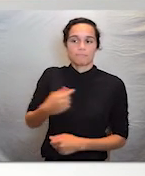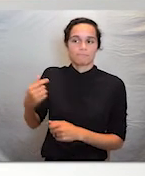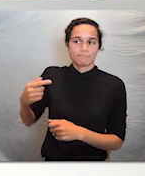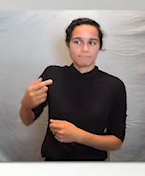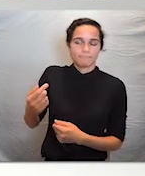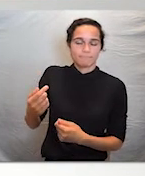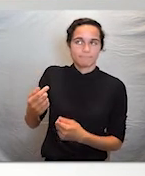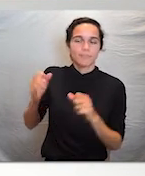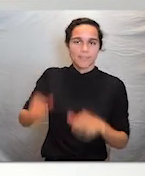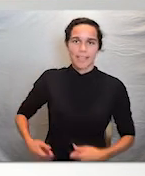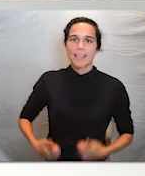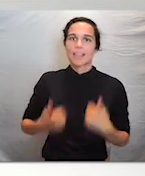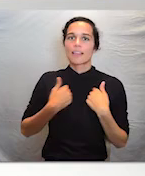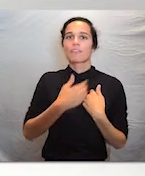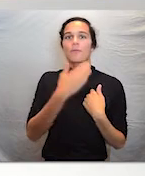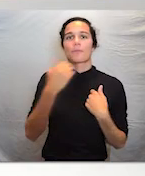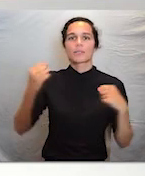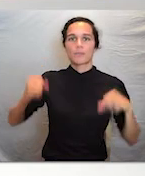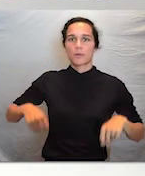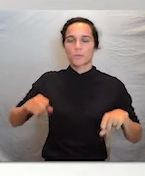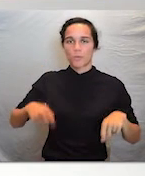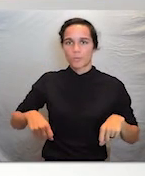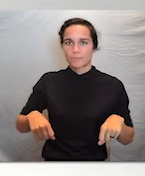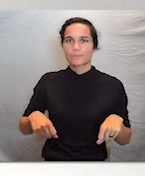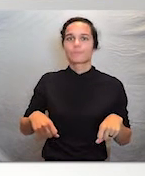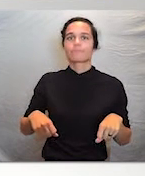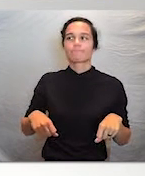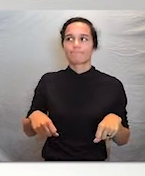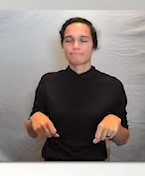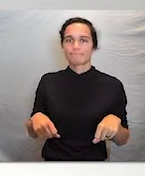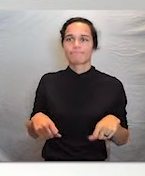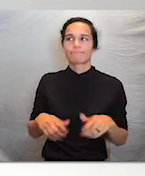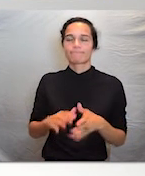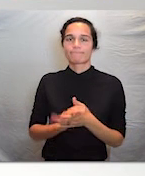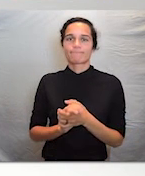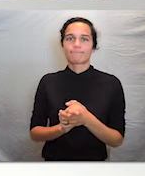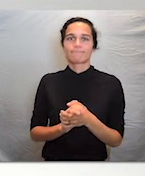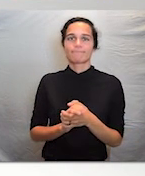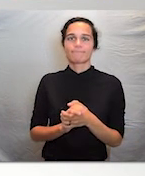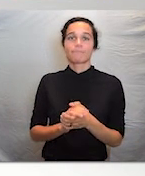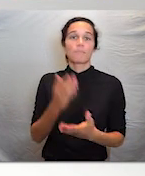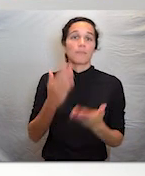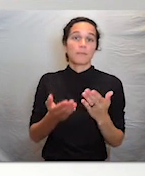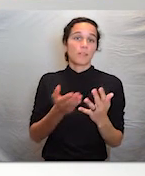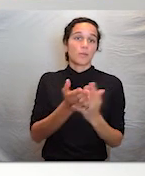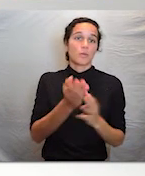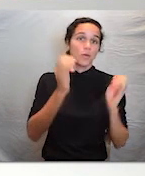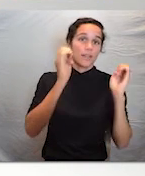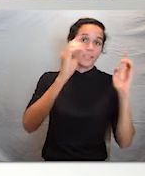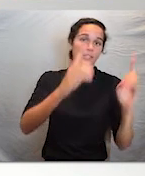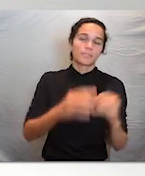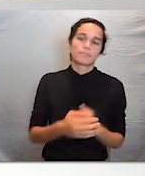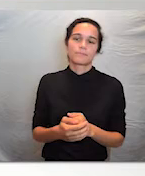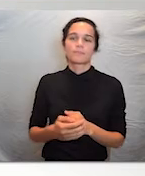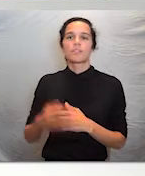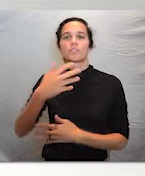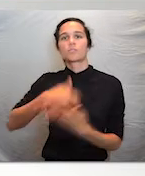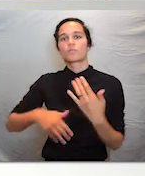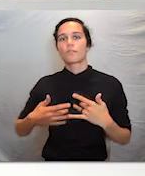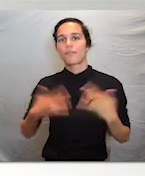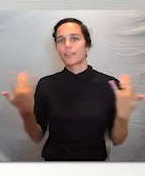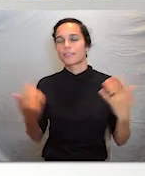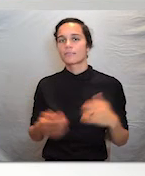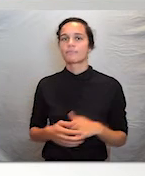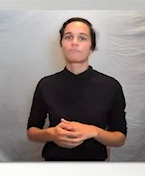our best lives in every form of way, whether it be through education, whether it be social events,